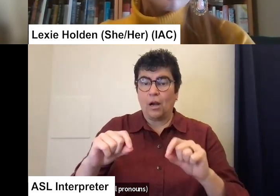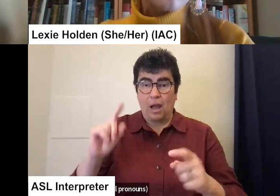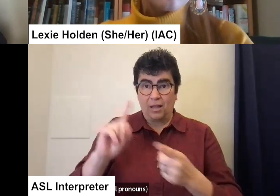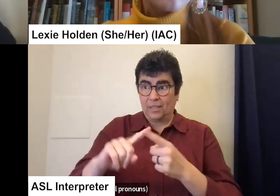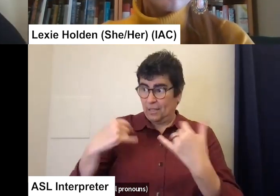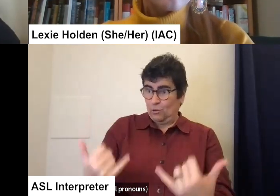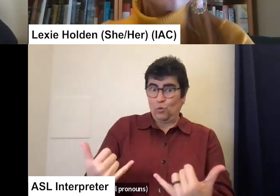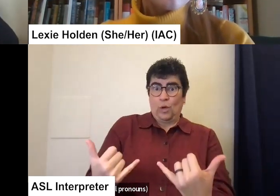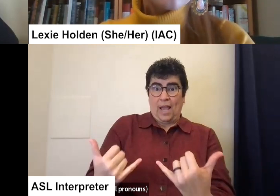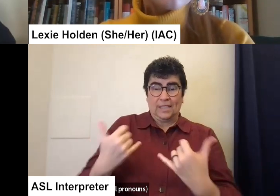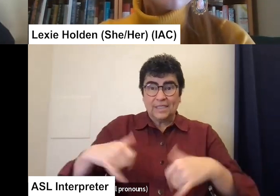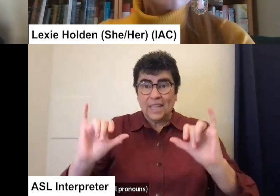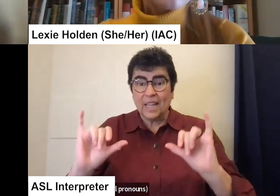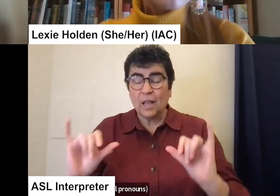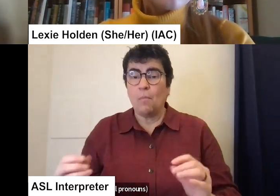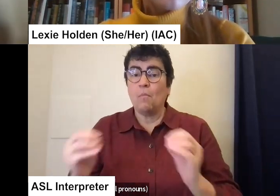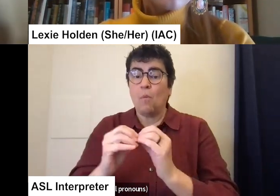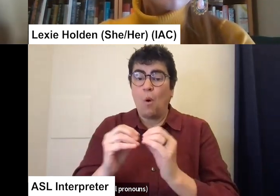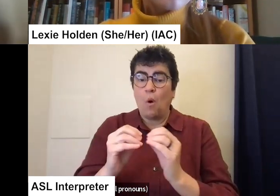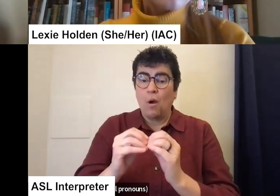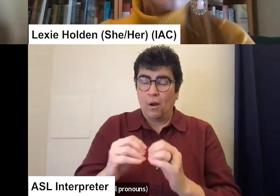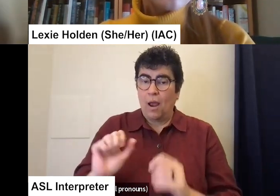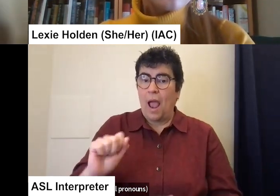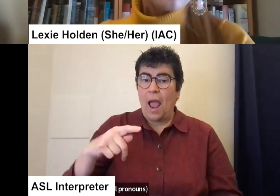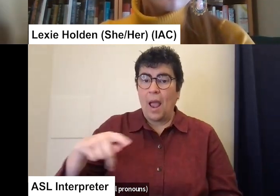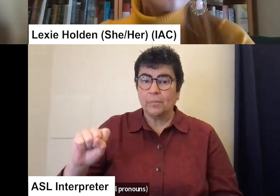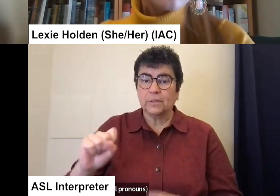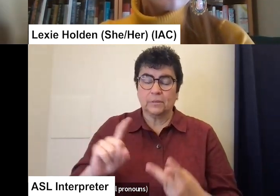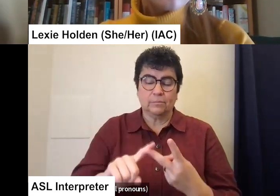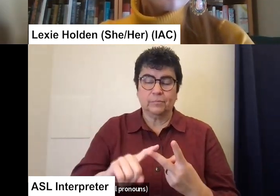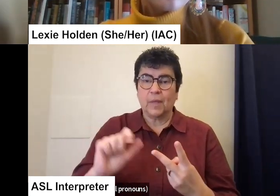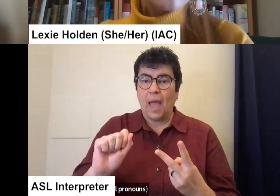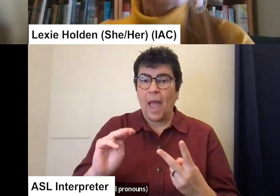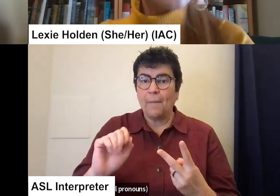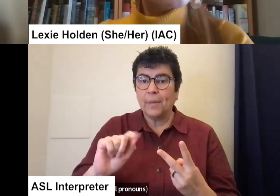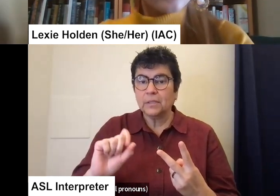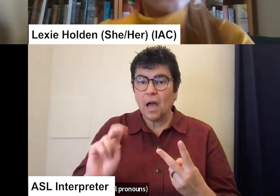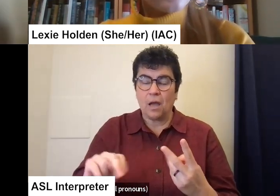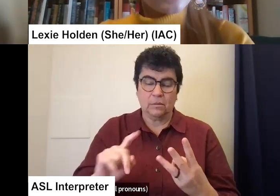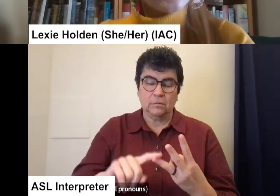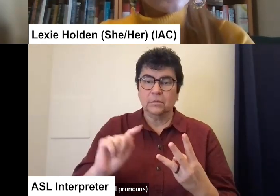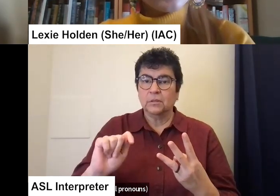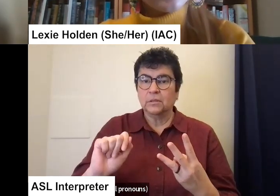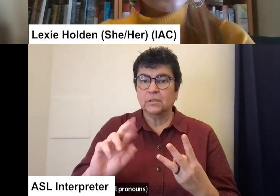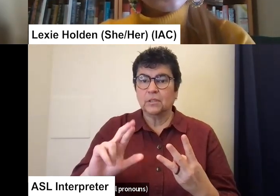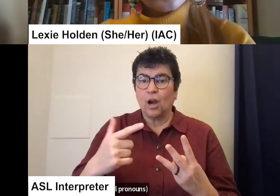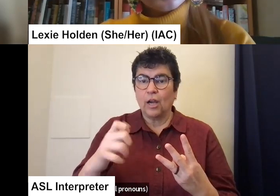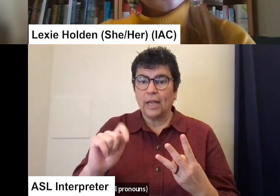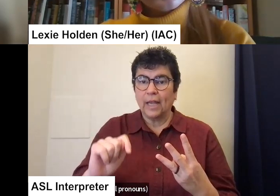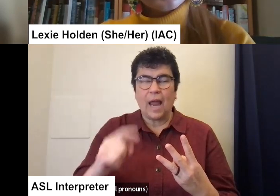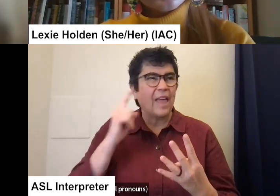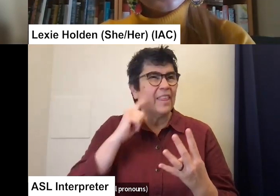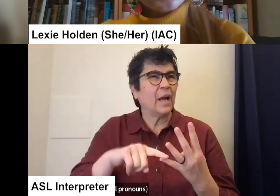day, more applications like Amazon, Target, I